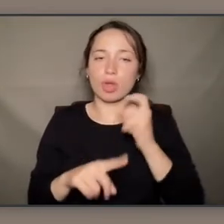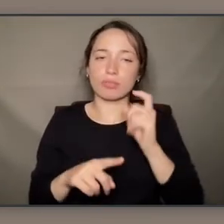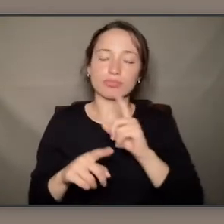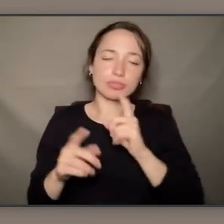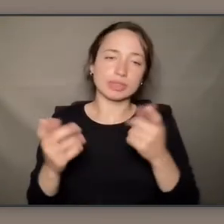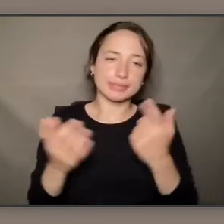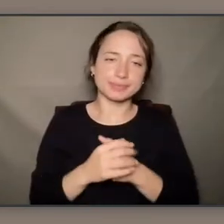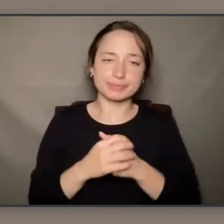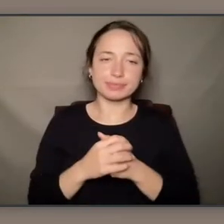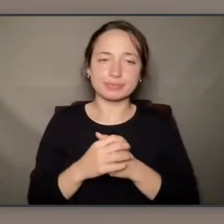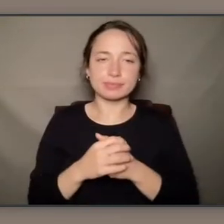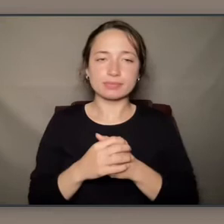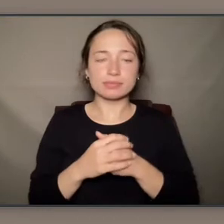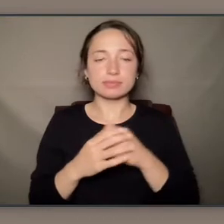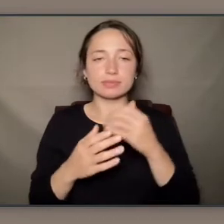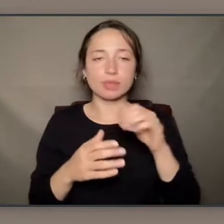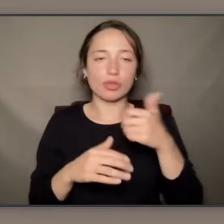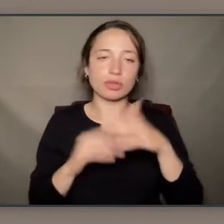originally,